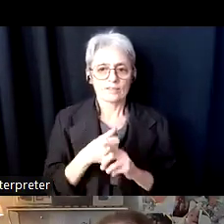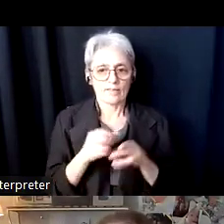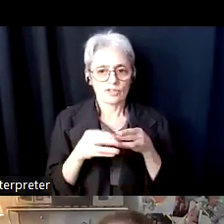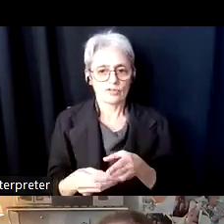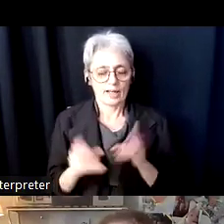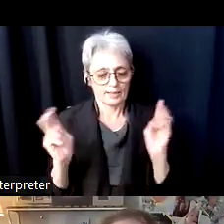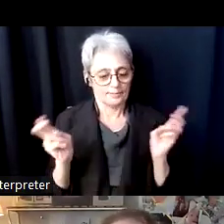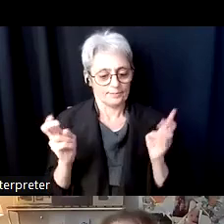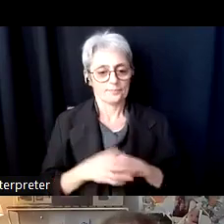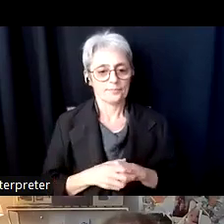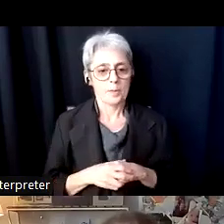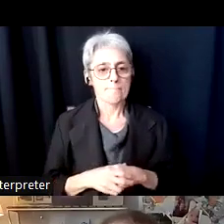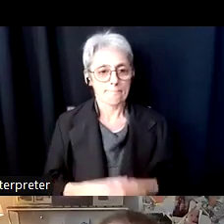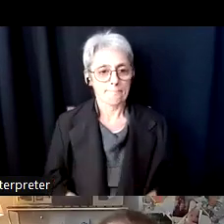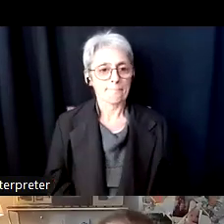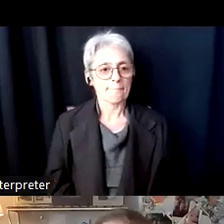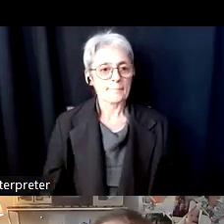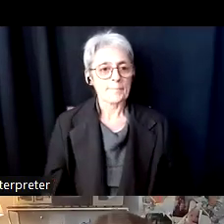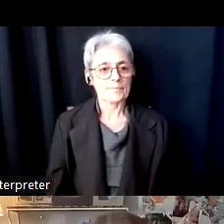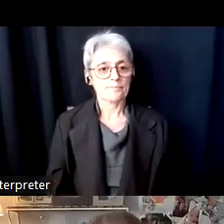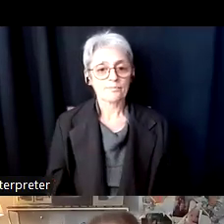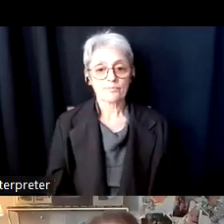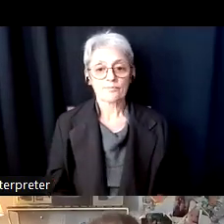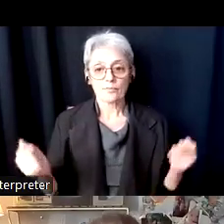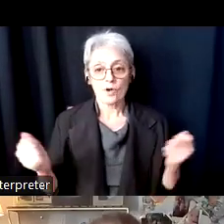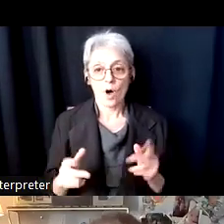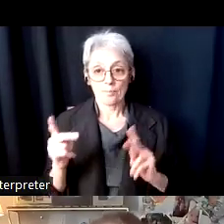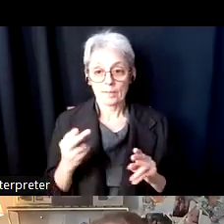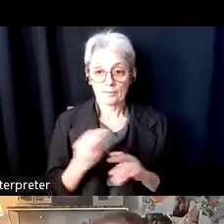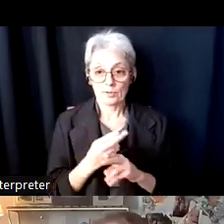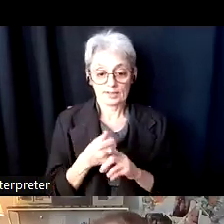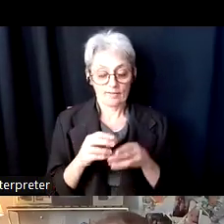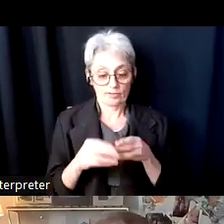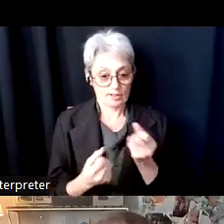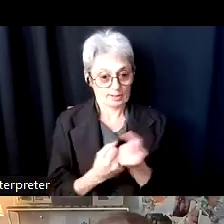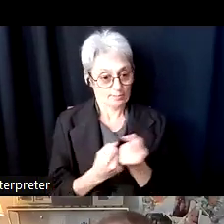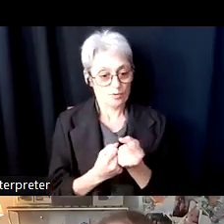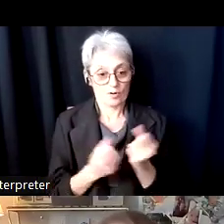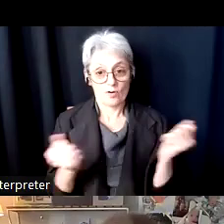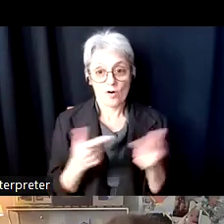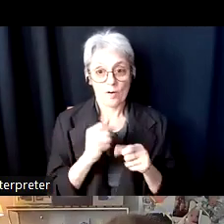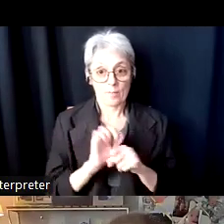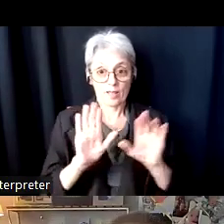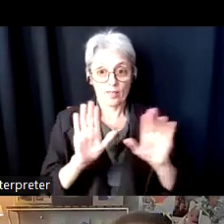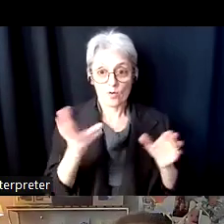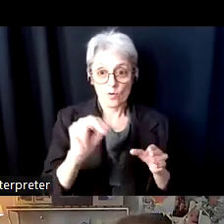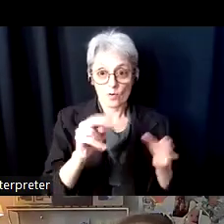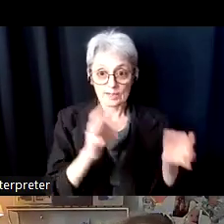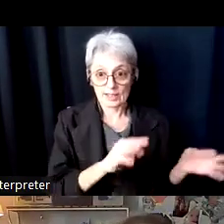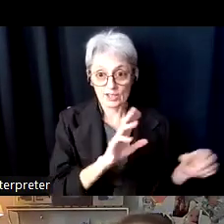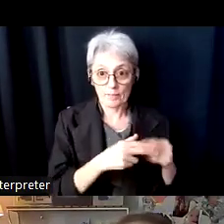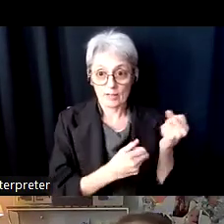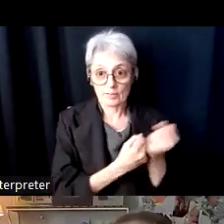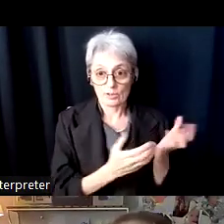see that not all people who use self-directed supports are making decisions about their services. And from these 2